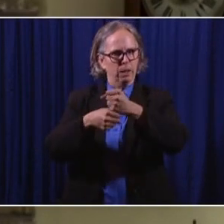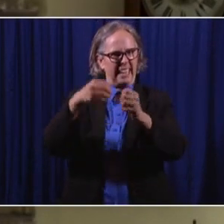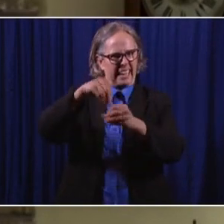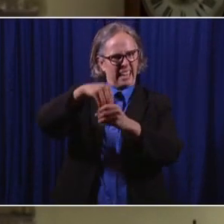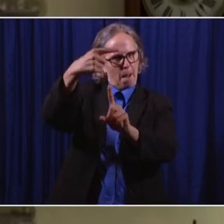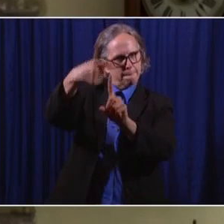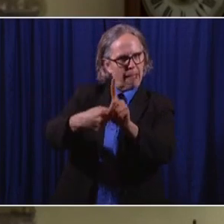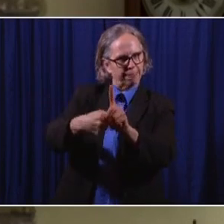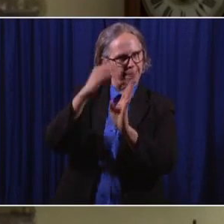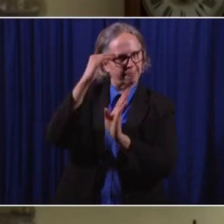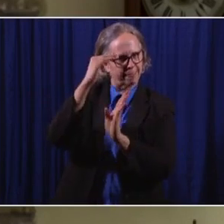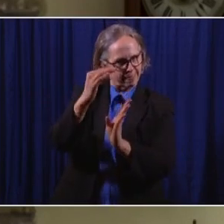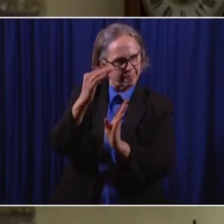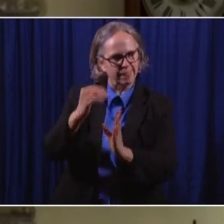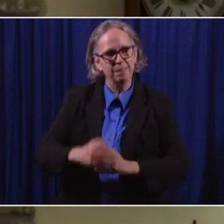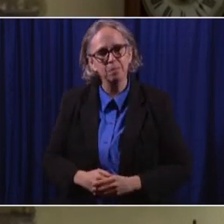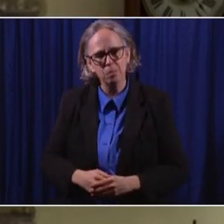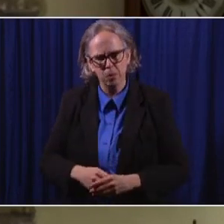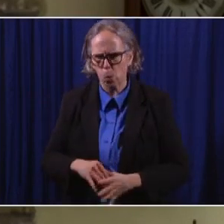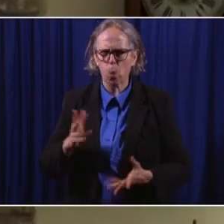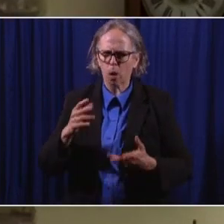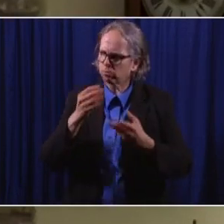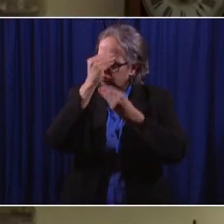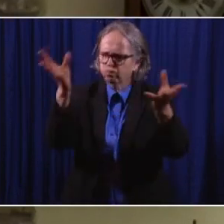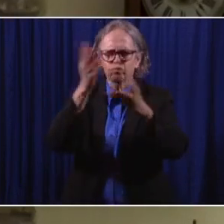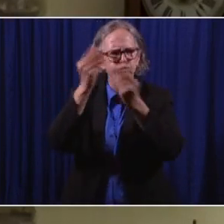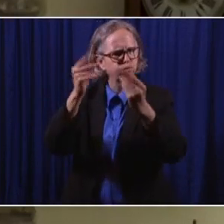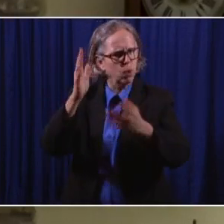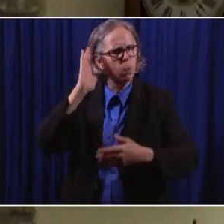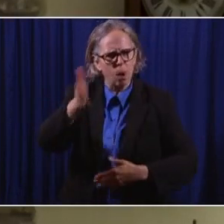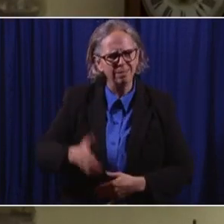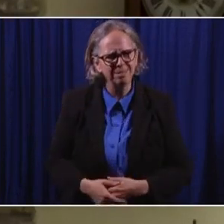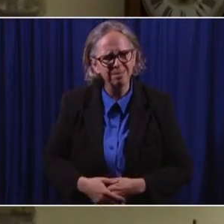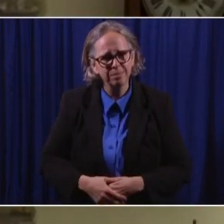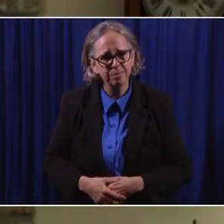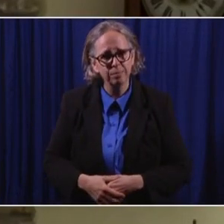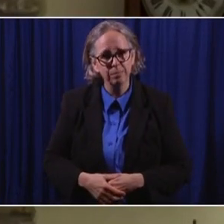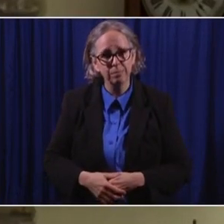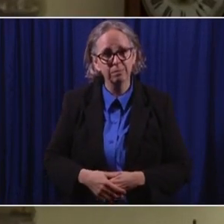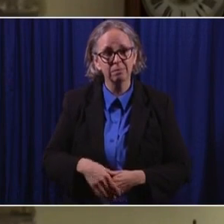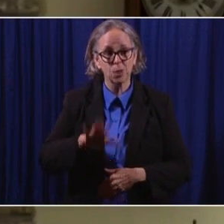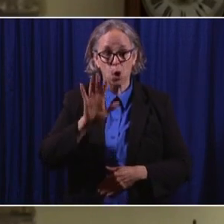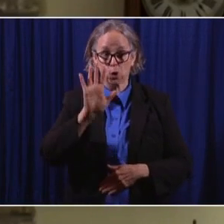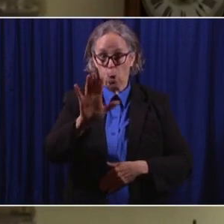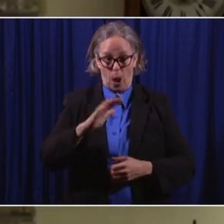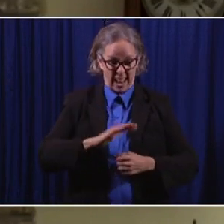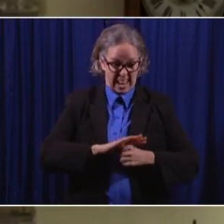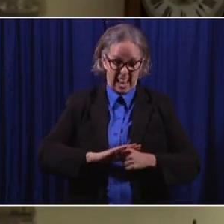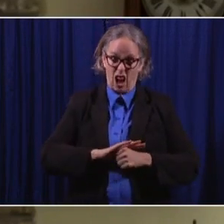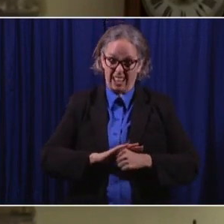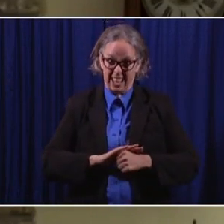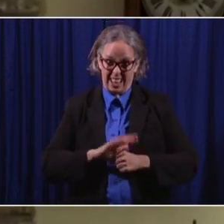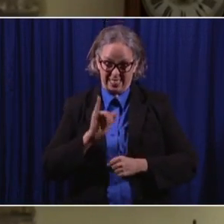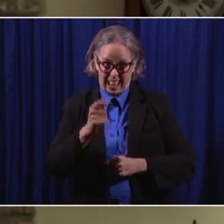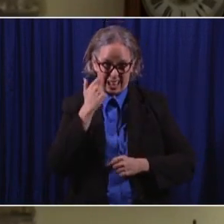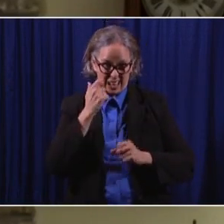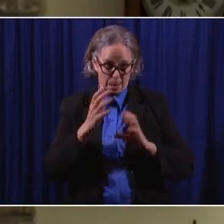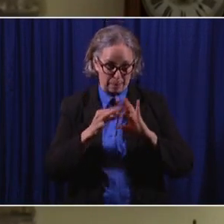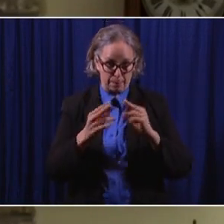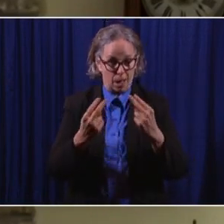give people information. So I would say, anyone who's in your viewing area should try